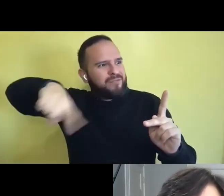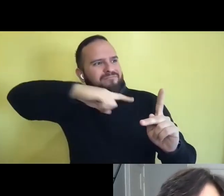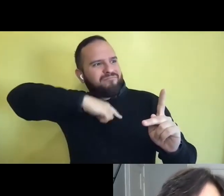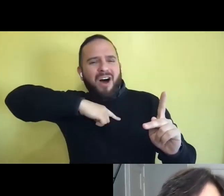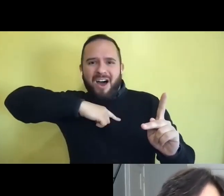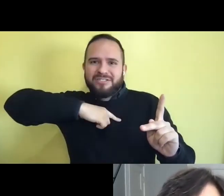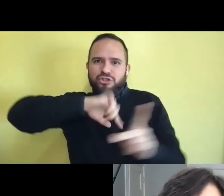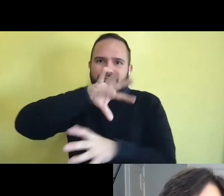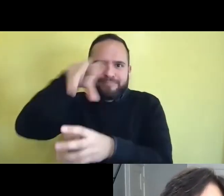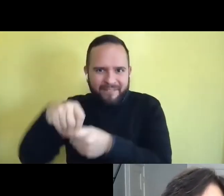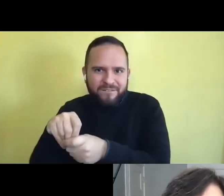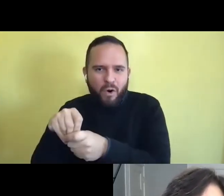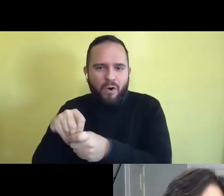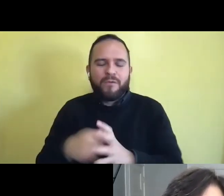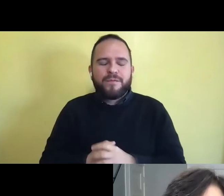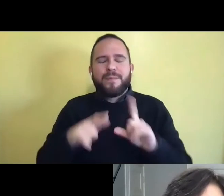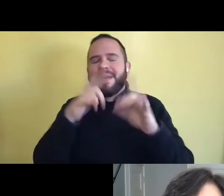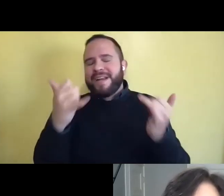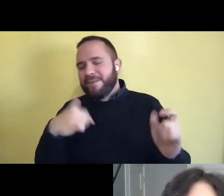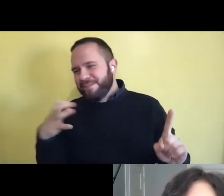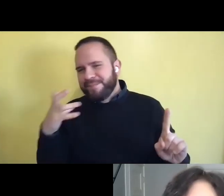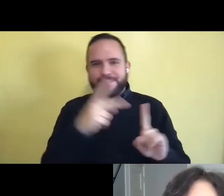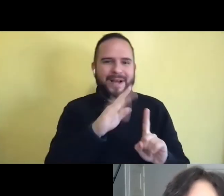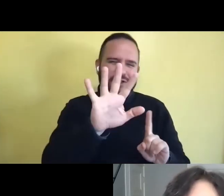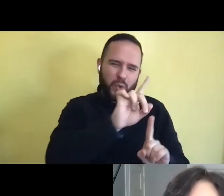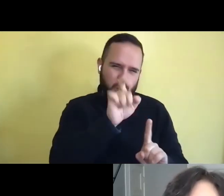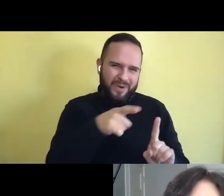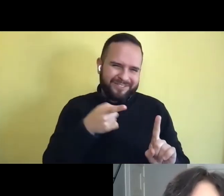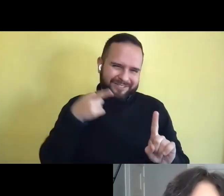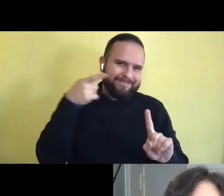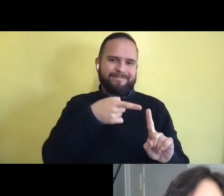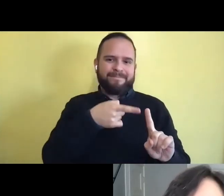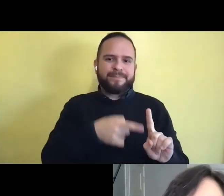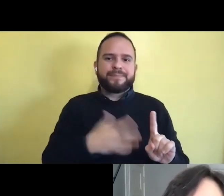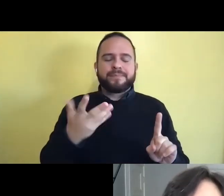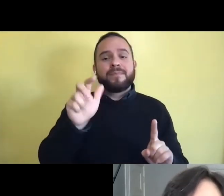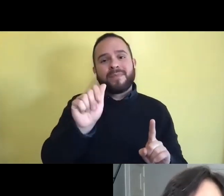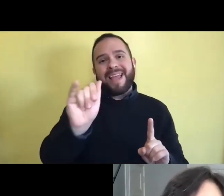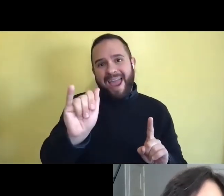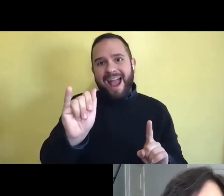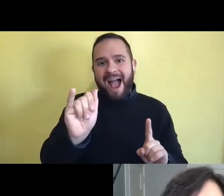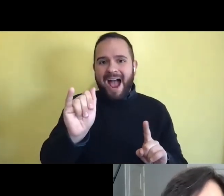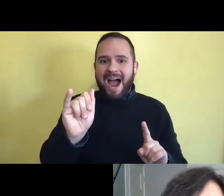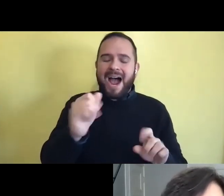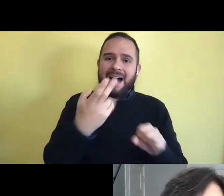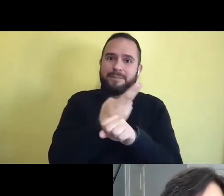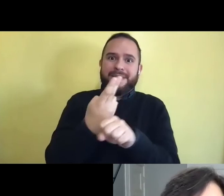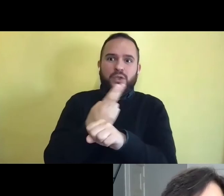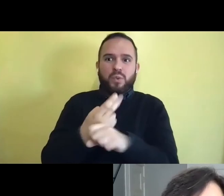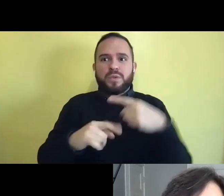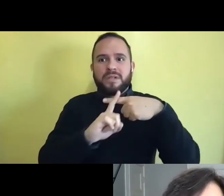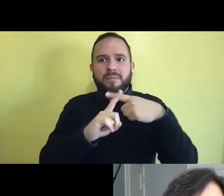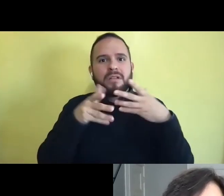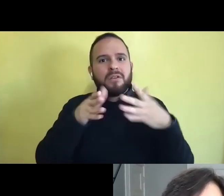a role. But going back to your question specifically, there's AI actually being used in a very positive way